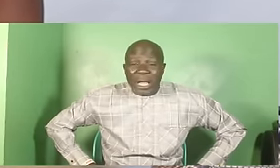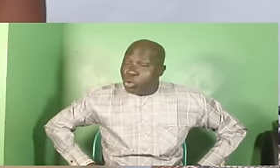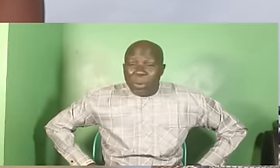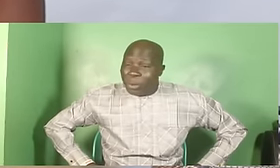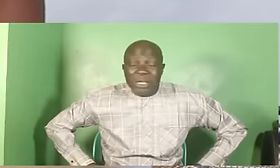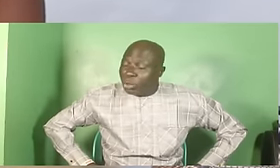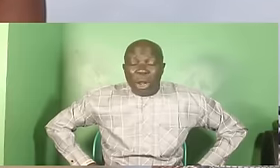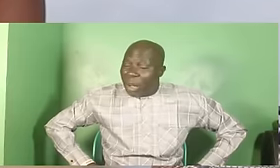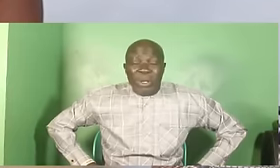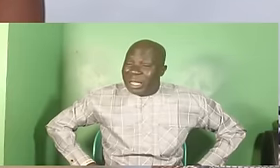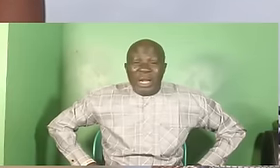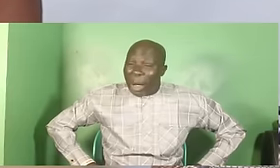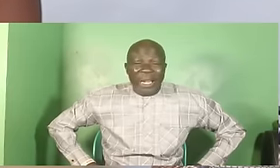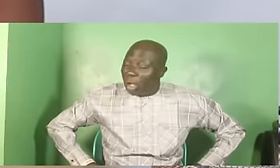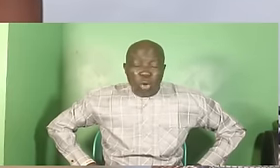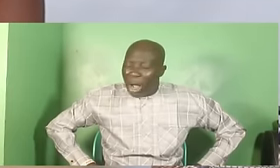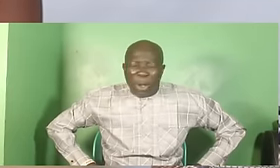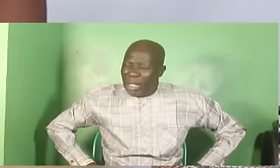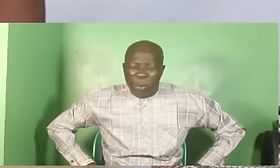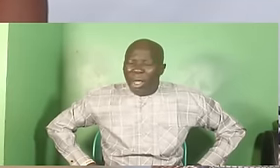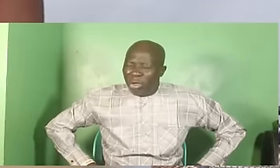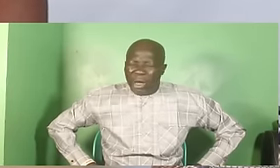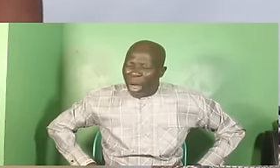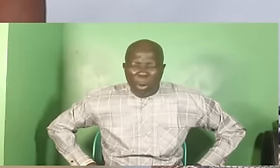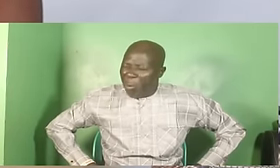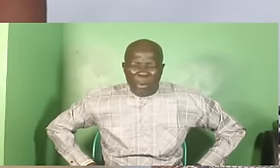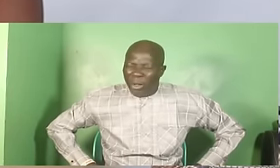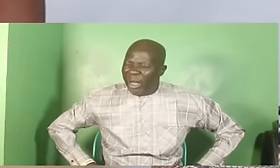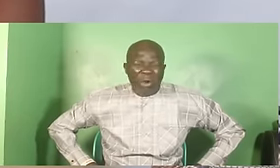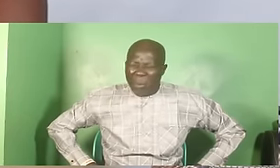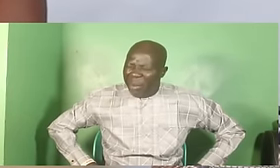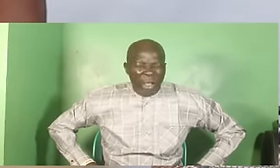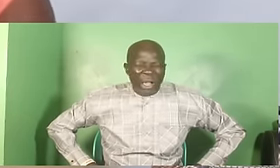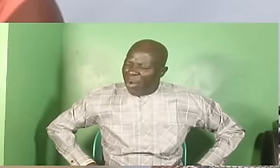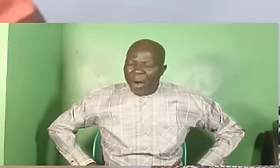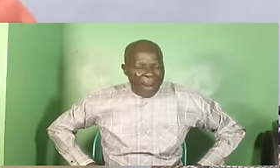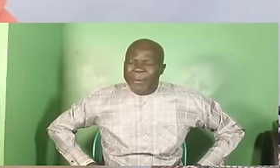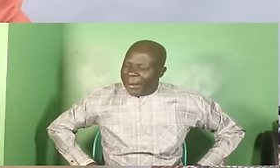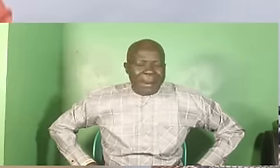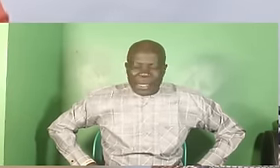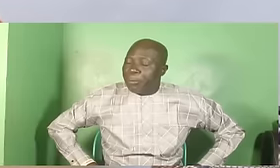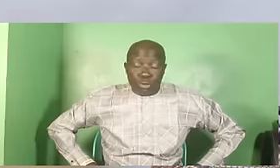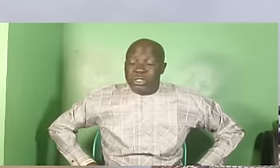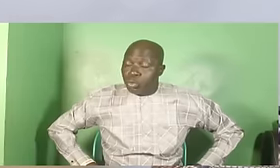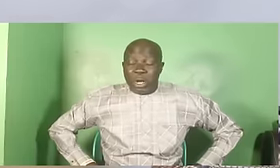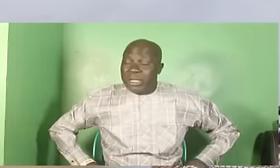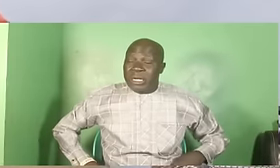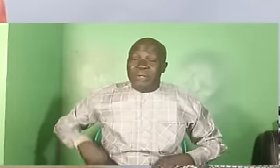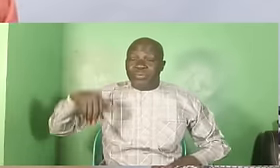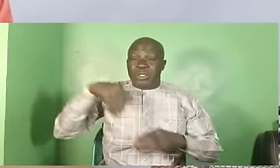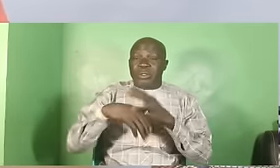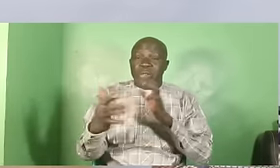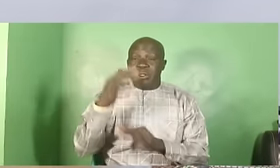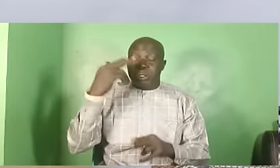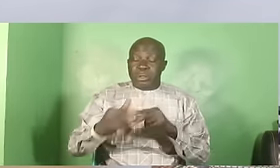God, Jesus. Oh, God, Jesus. Oh, God, Jesus. Oh, God, Jesus. Oh, God, Jesus. Oh, God, Jesus. Oh, God, Jesus. Oh, God, Jesus. Oh, God, Jesus. Oh, God, Jesus. Oh, God, Jesus. Oh, God, Jesus. Oh, God, Jesus. Oh, God, Jesus. Oh, God, Jesus. Oh, God, Jesus. Oh, God, Jesus. Oh, God, Jesus.